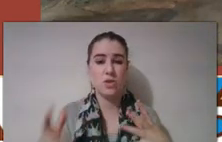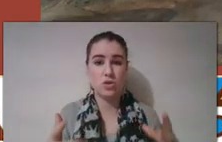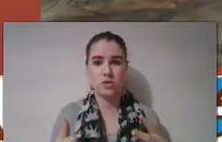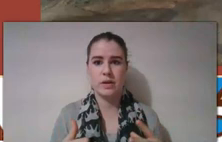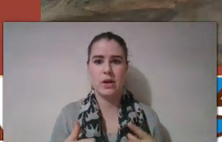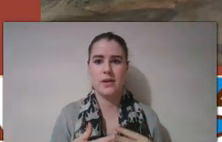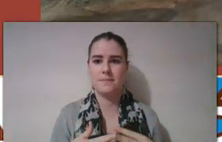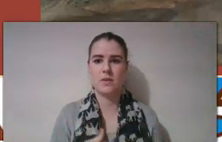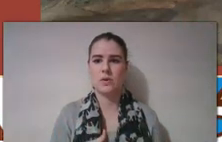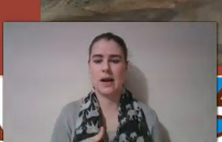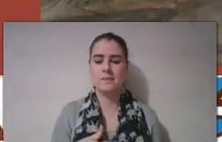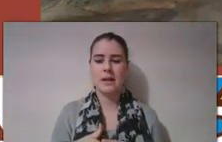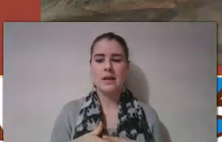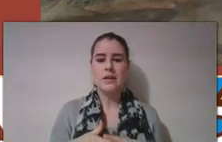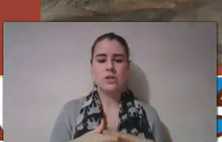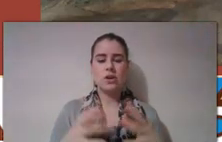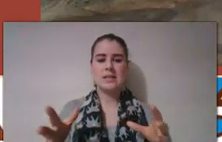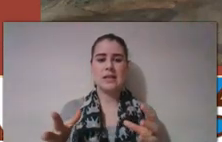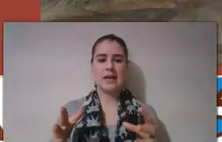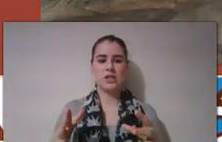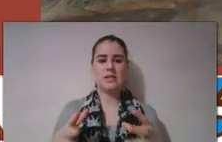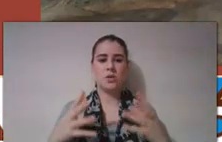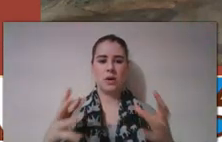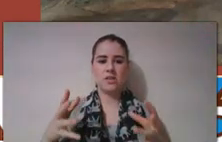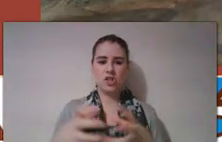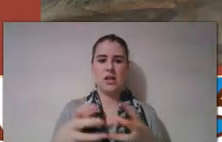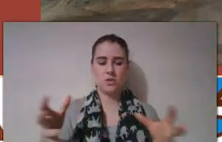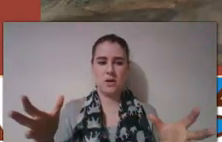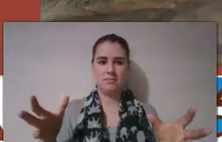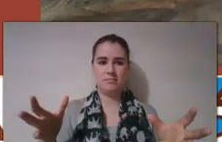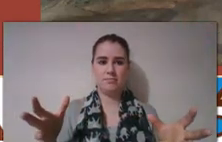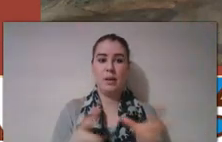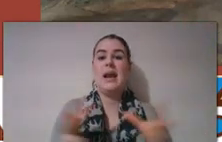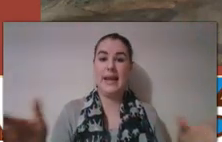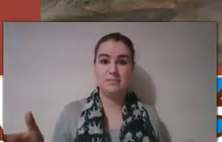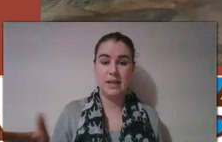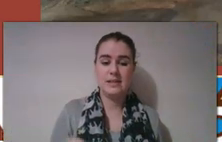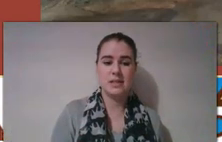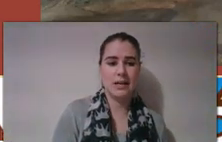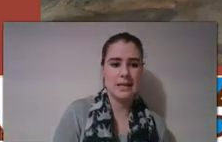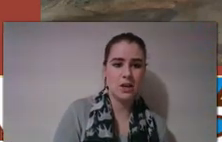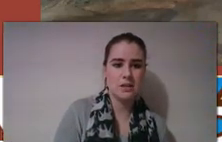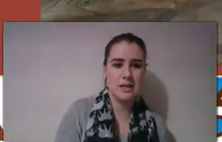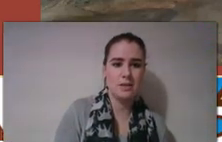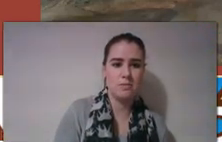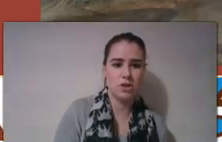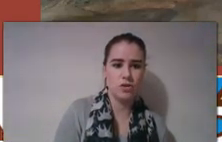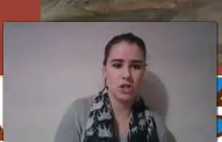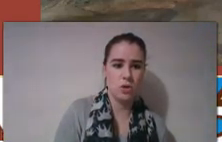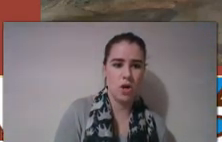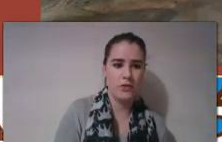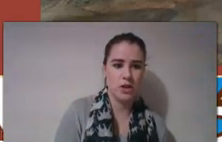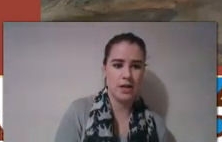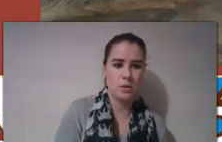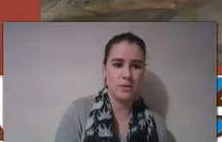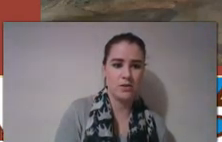allowed them to store some clothing. Okay, so you can see that actually it's quite plain inside. And here you can see them the